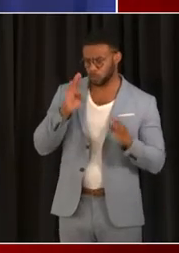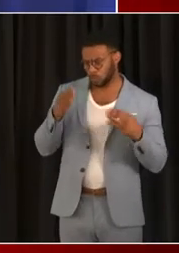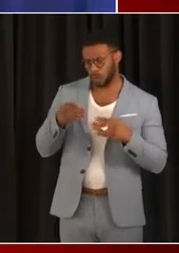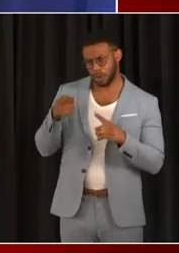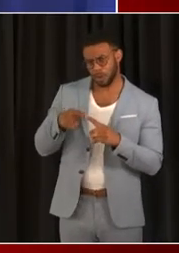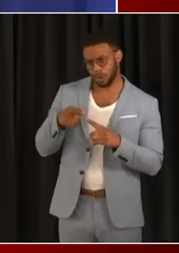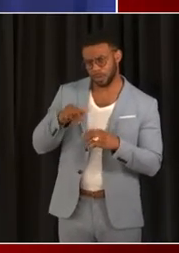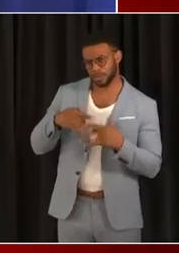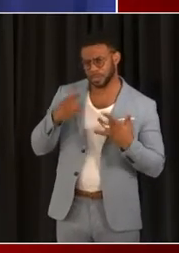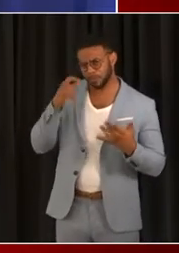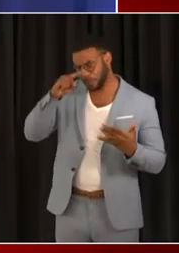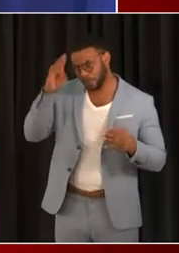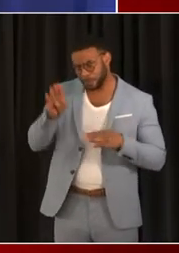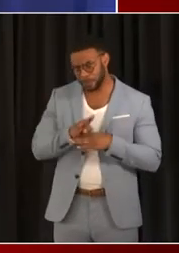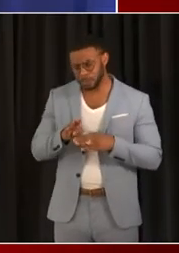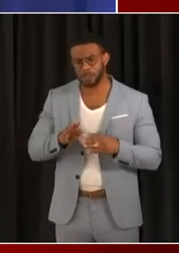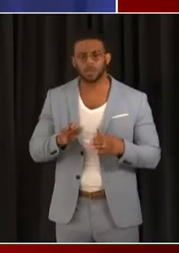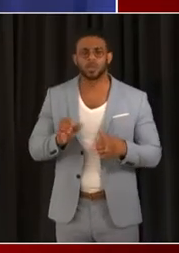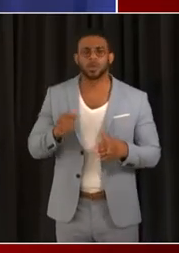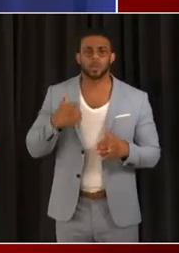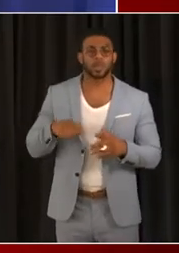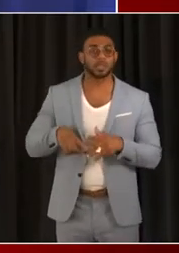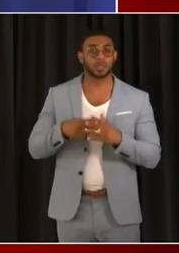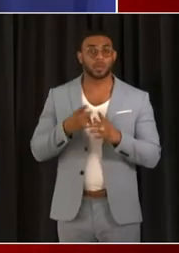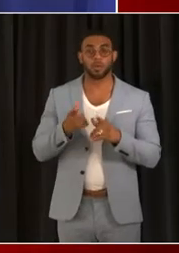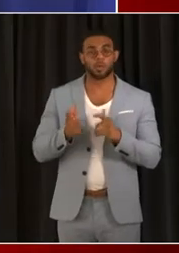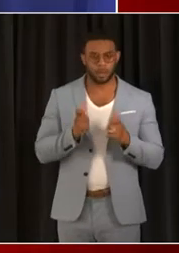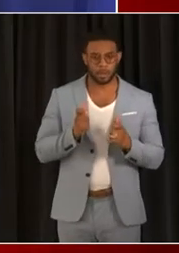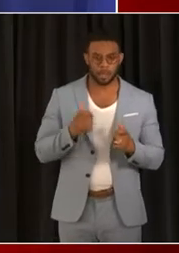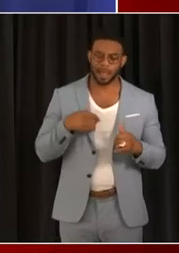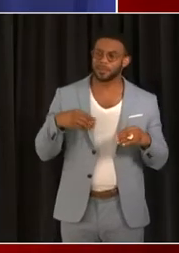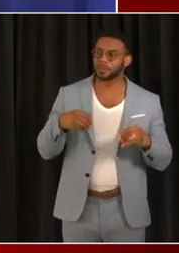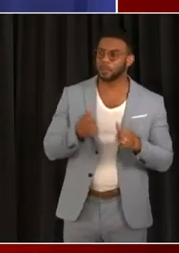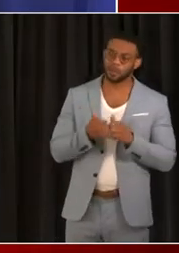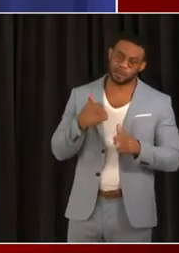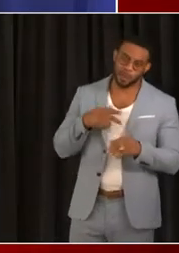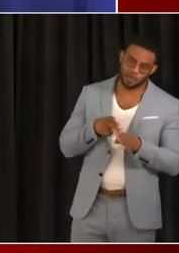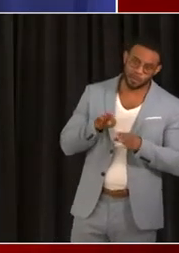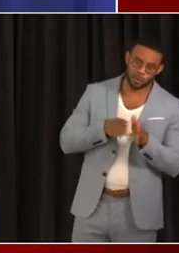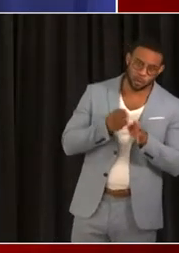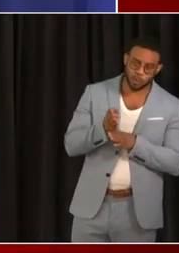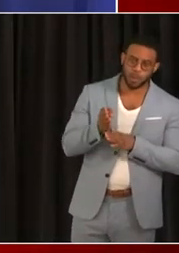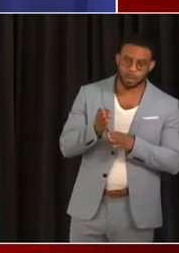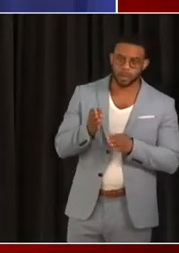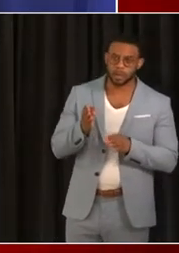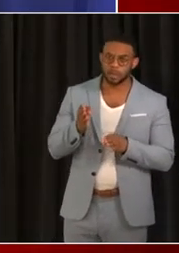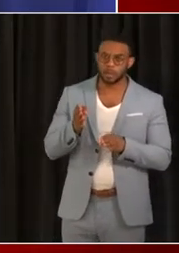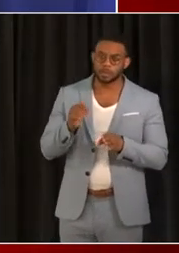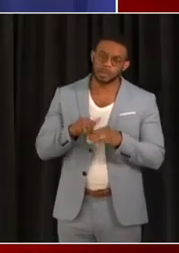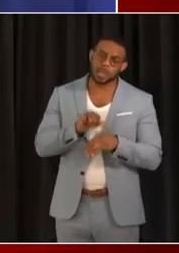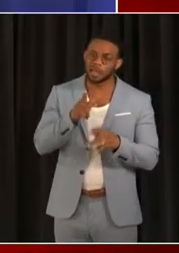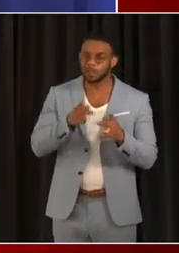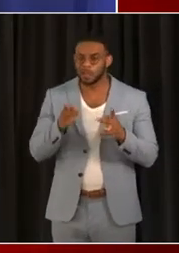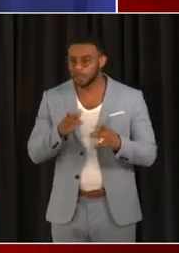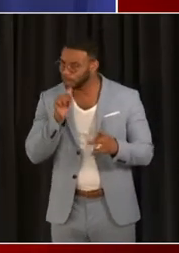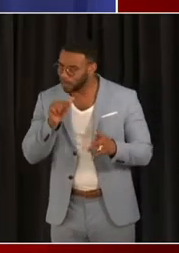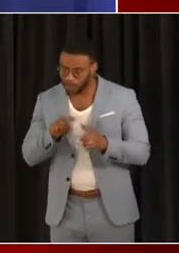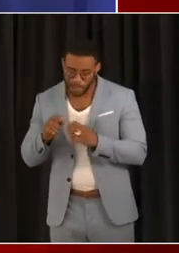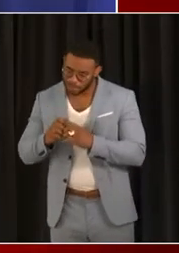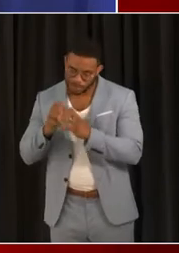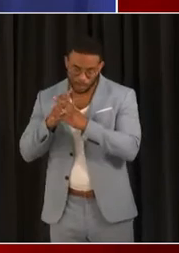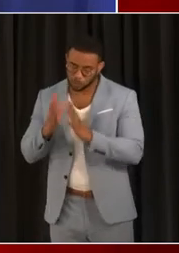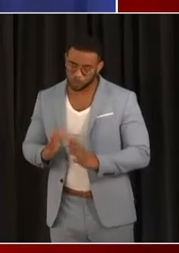concern around the state of black business. So we launched right away. Now, I've spent most of my professional career in other places, not